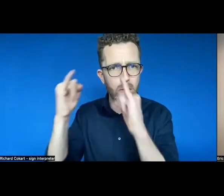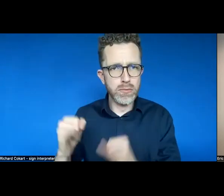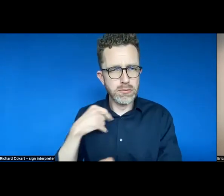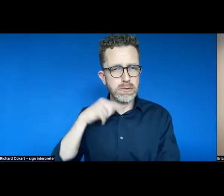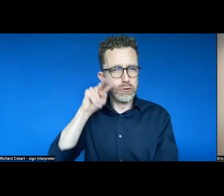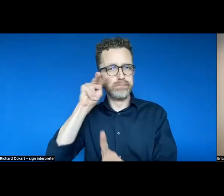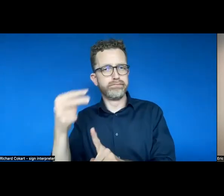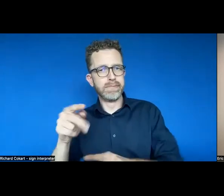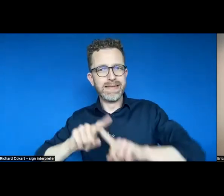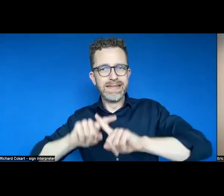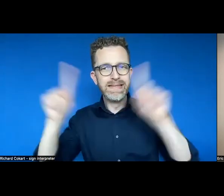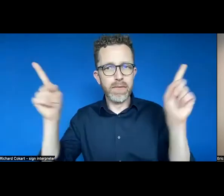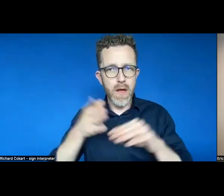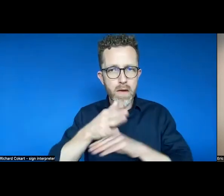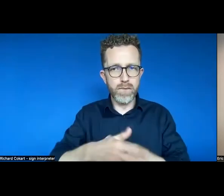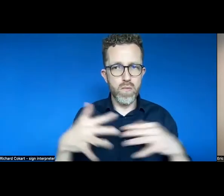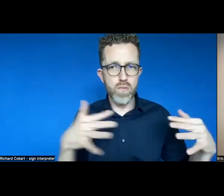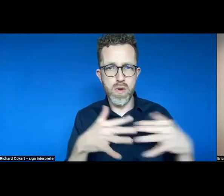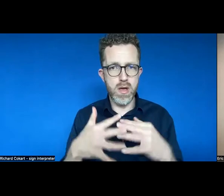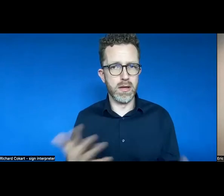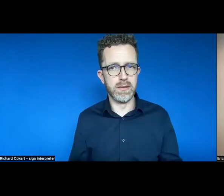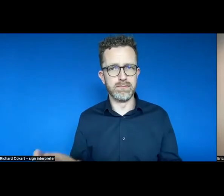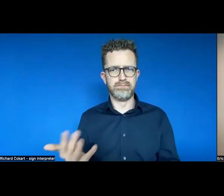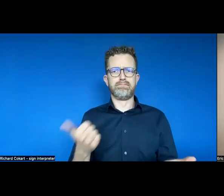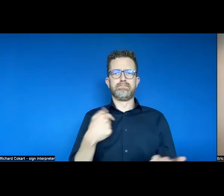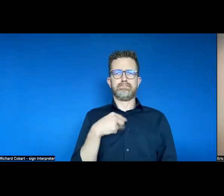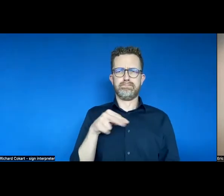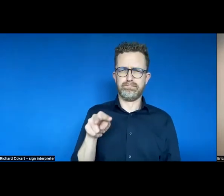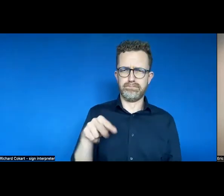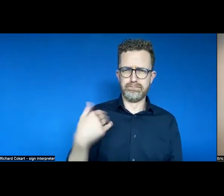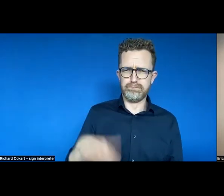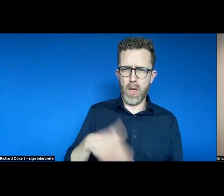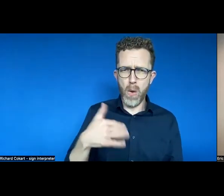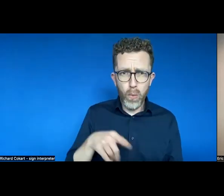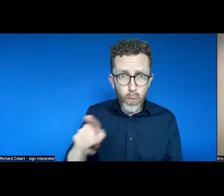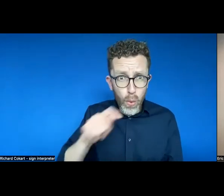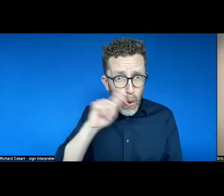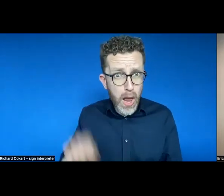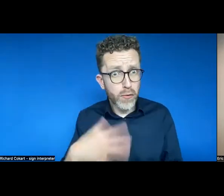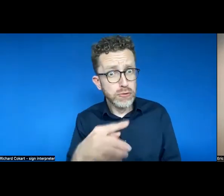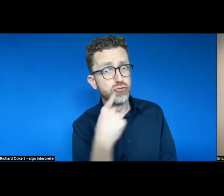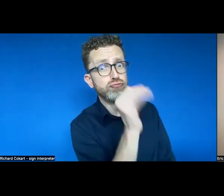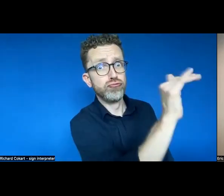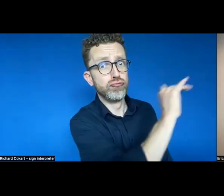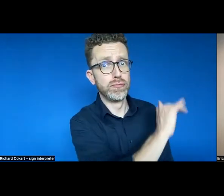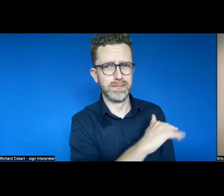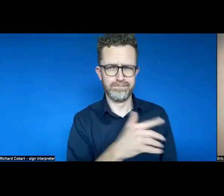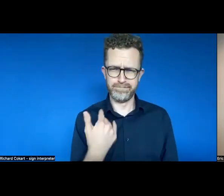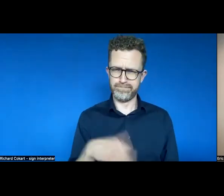did not ask for this war. It was forced on them. But at the same time, they have had a system